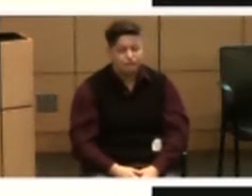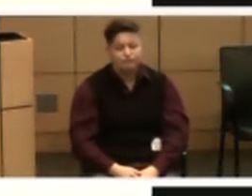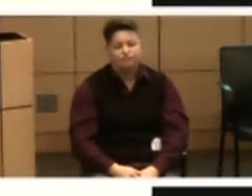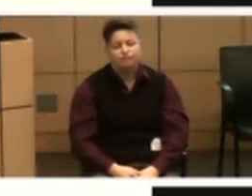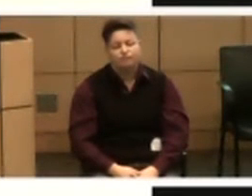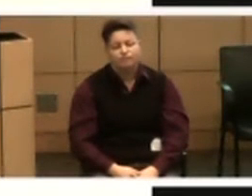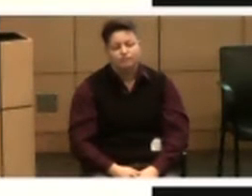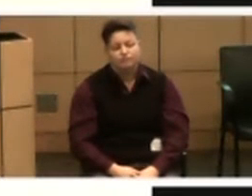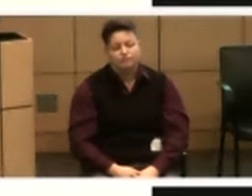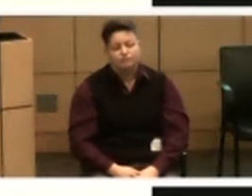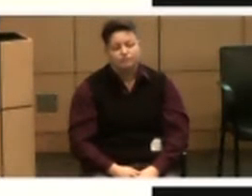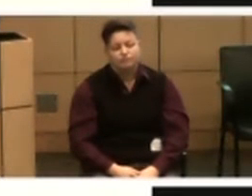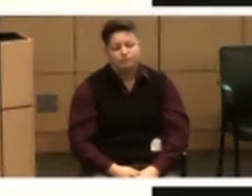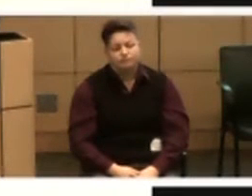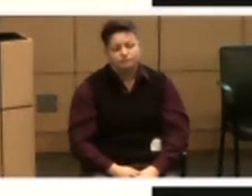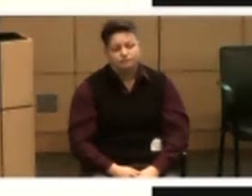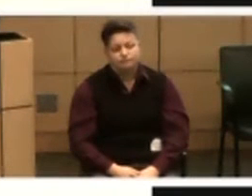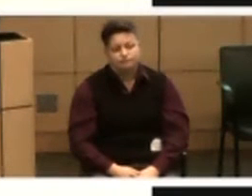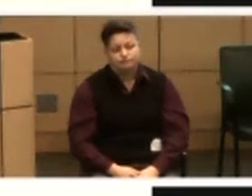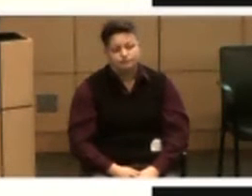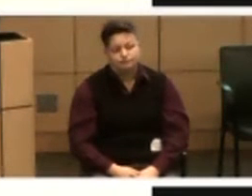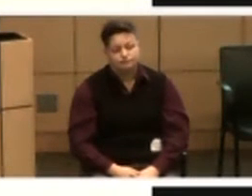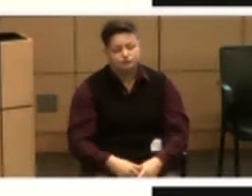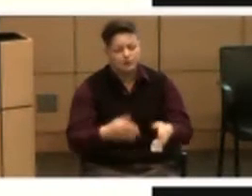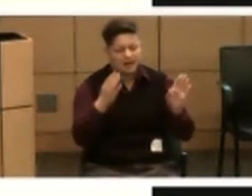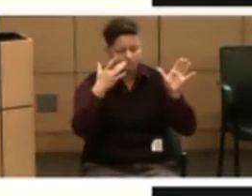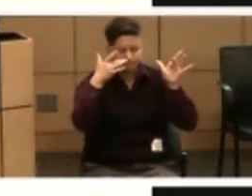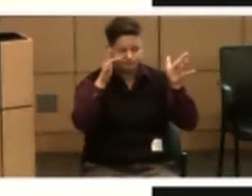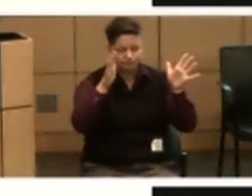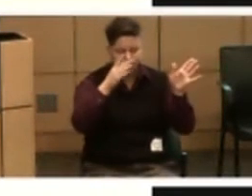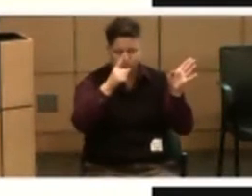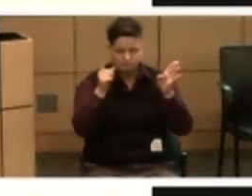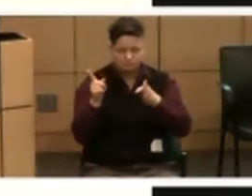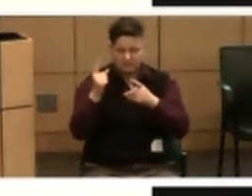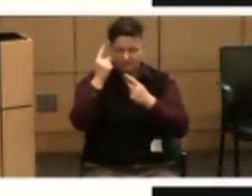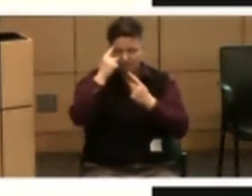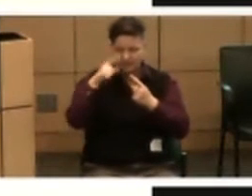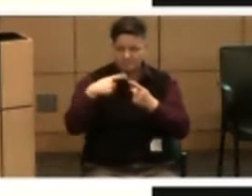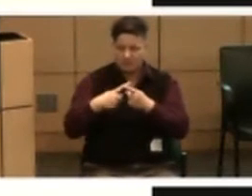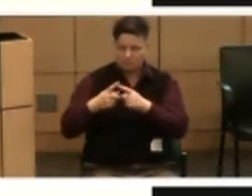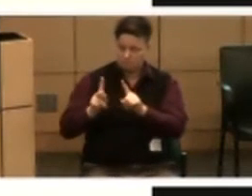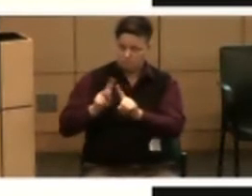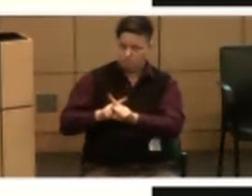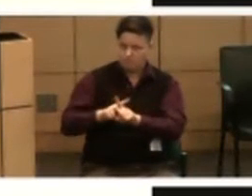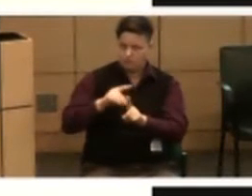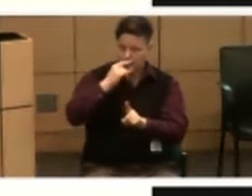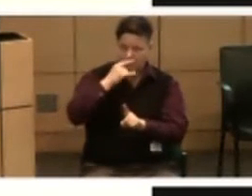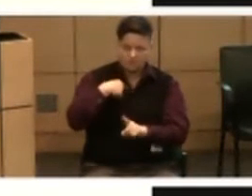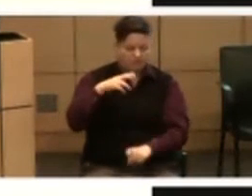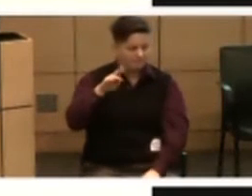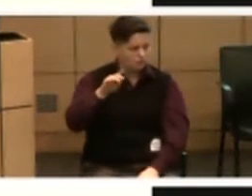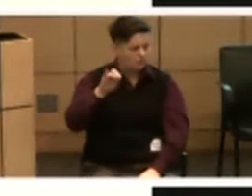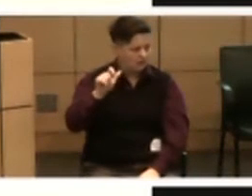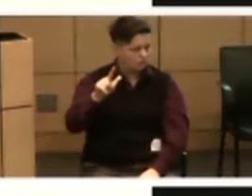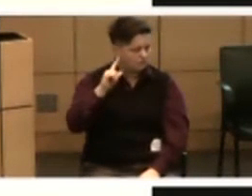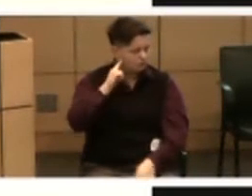Okay, and so shifting gears now to think about what this might mean for a child with unilateral hearing